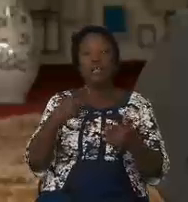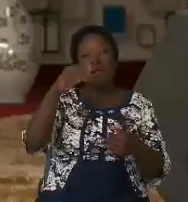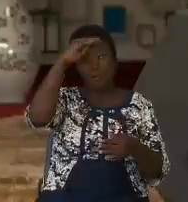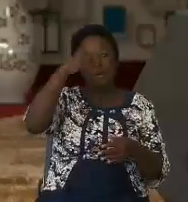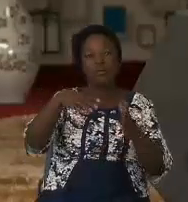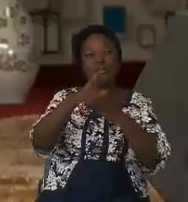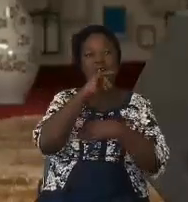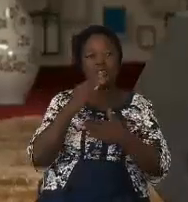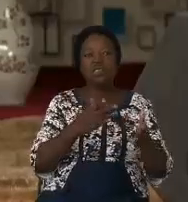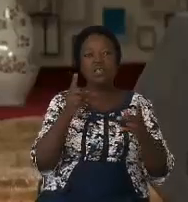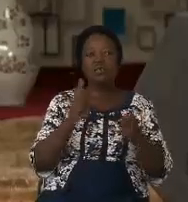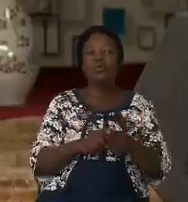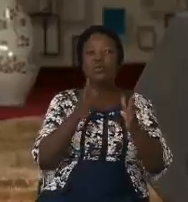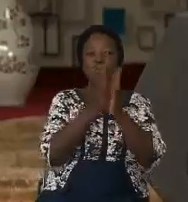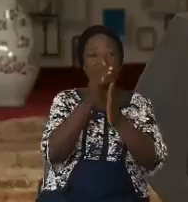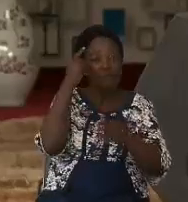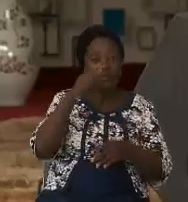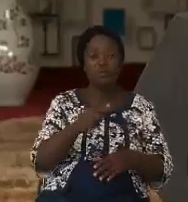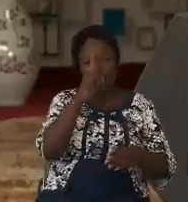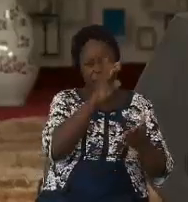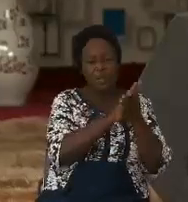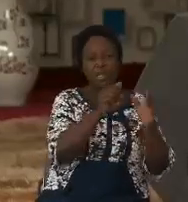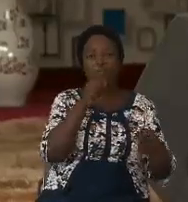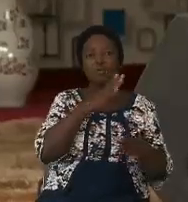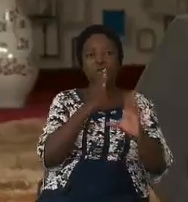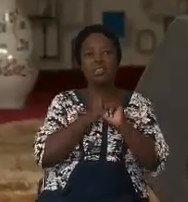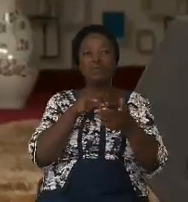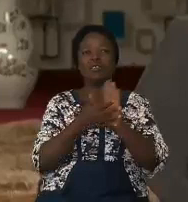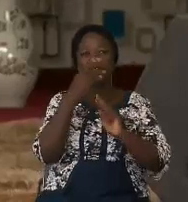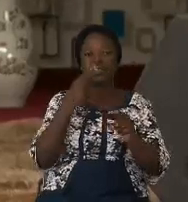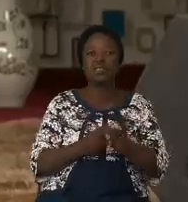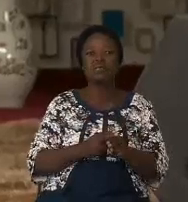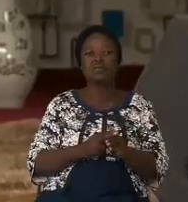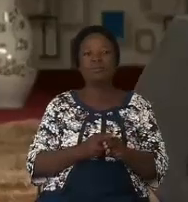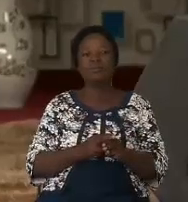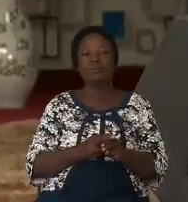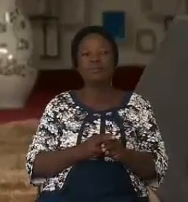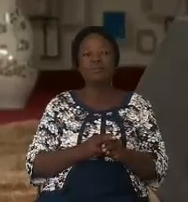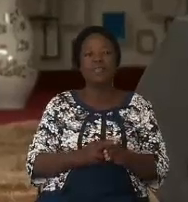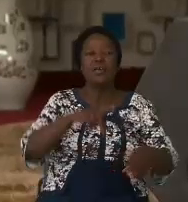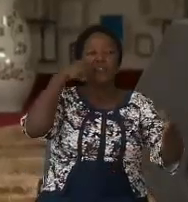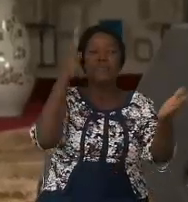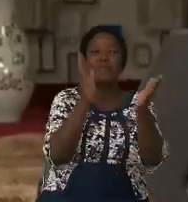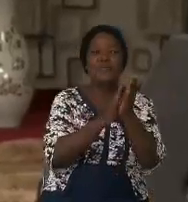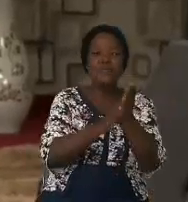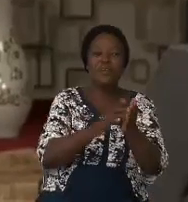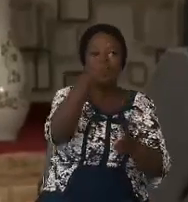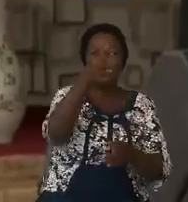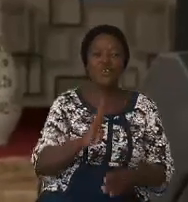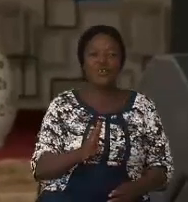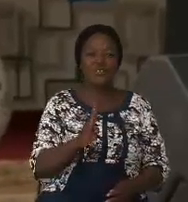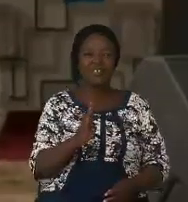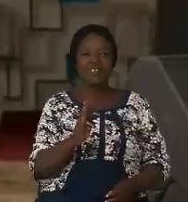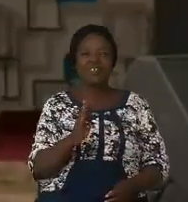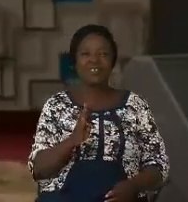feet. Rise up on your feet. The man of God is here to minister unto you. Believe you will receive. You're welcome,